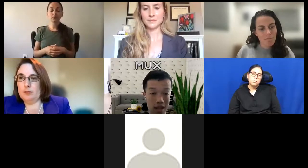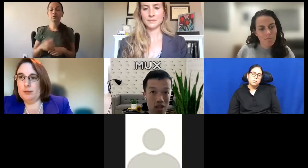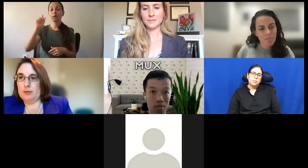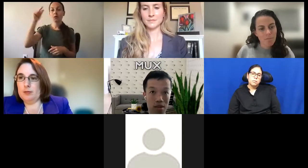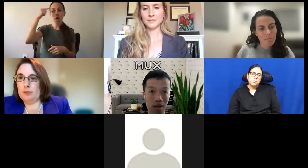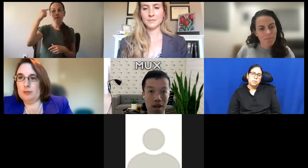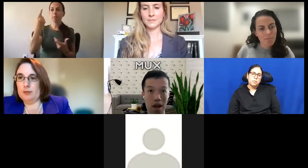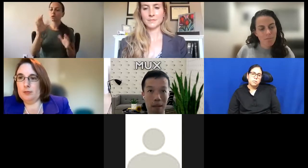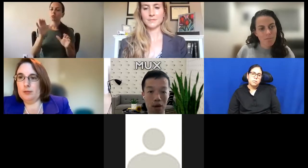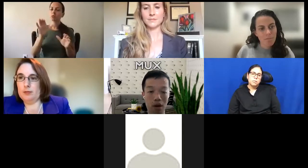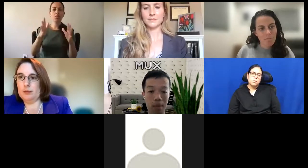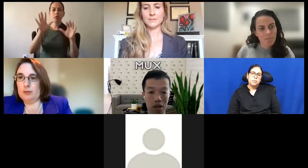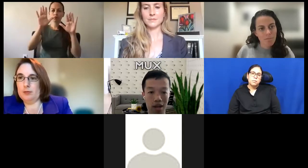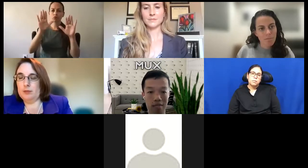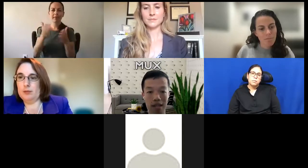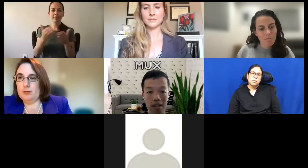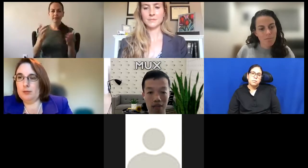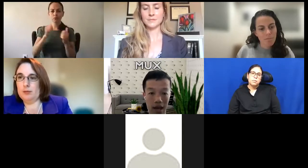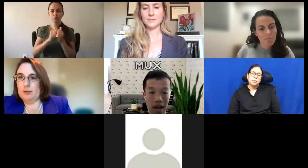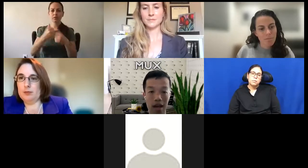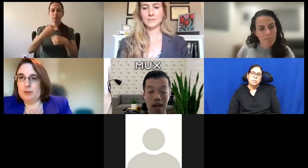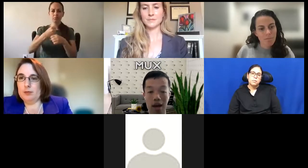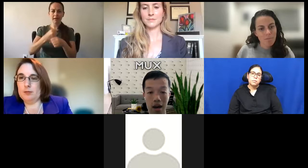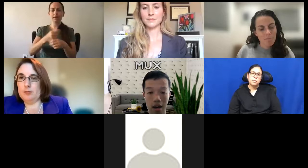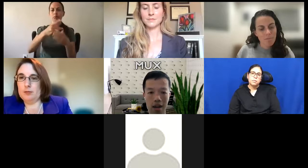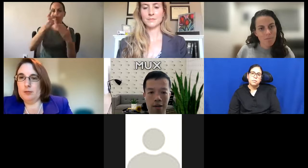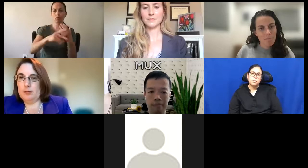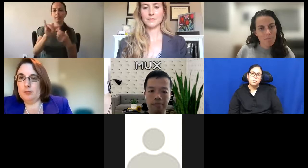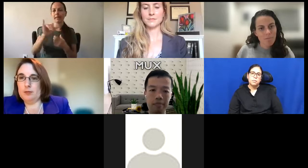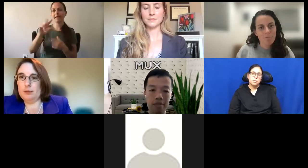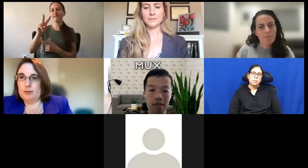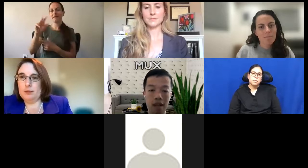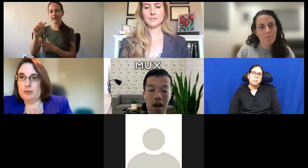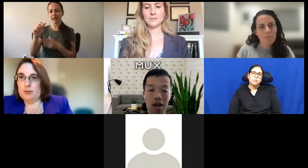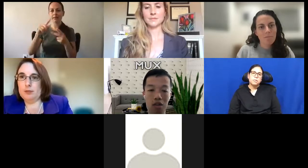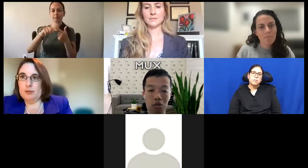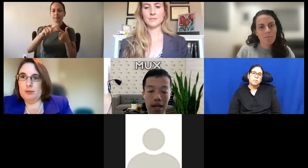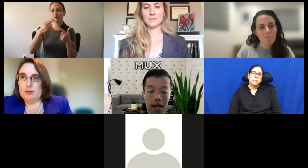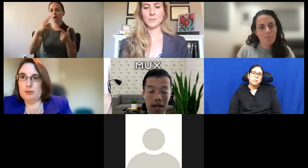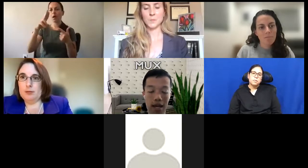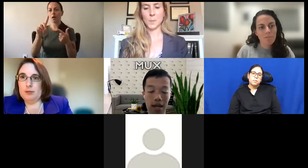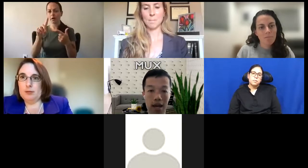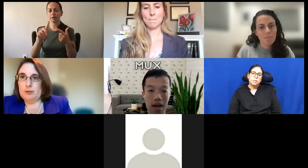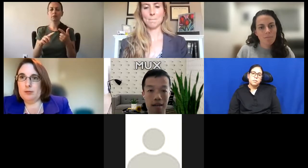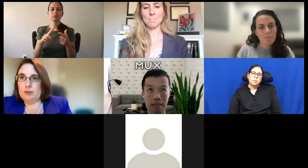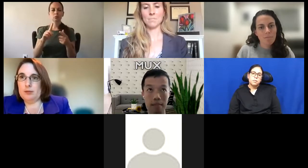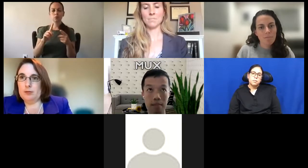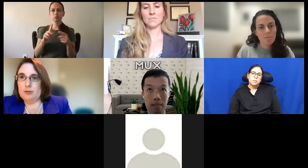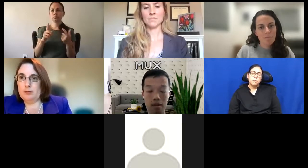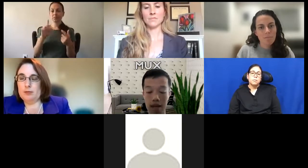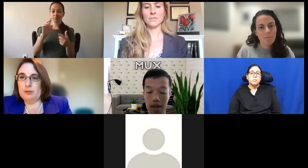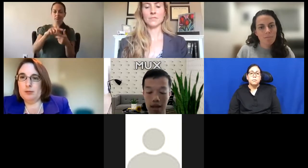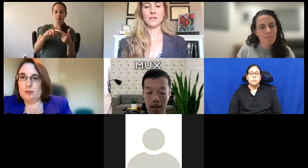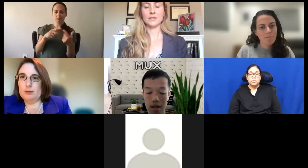lot of great things in terms of creating programs like the VA, HUD, to make